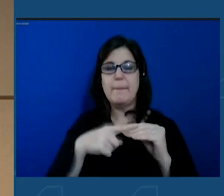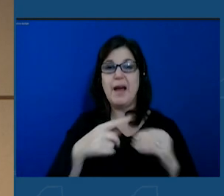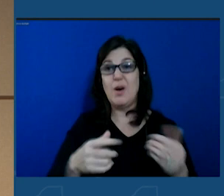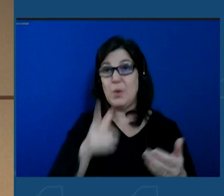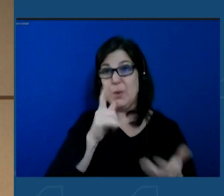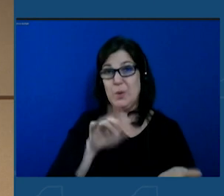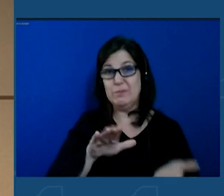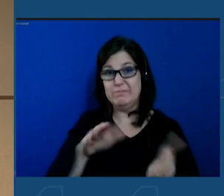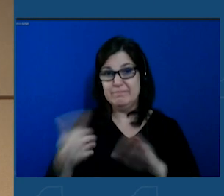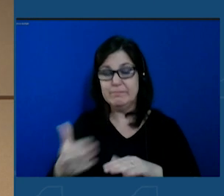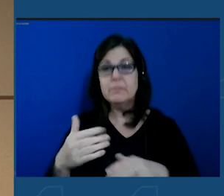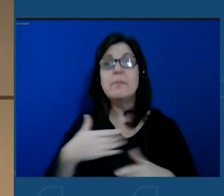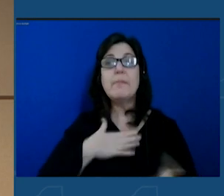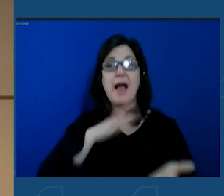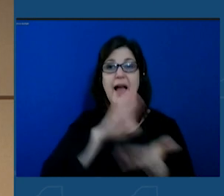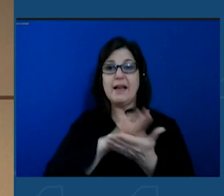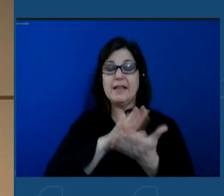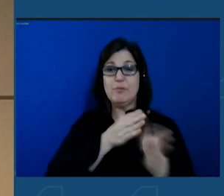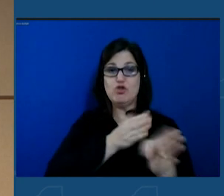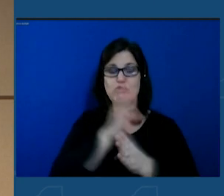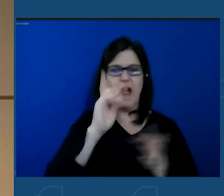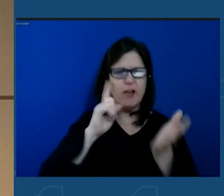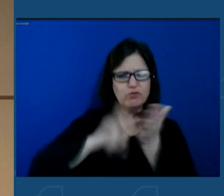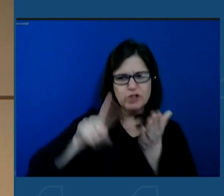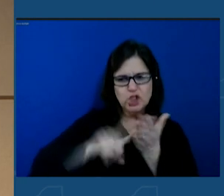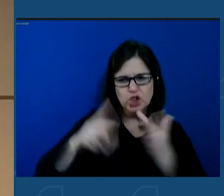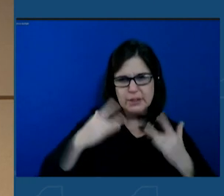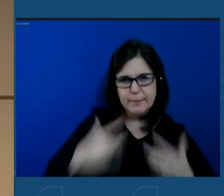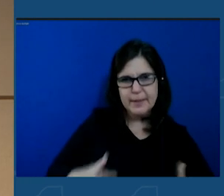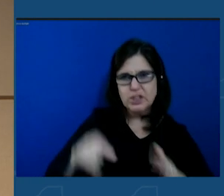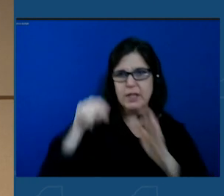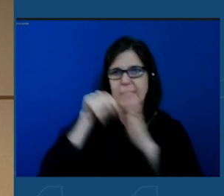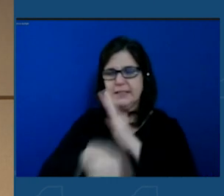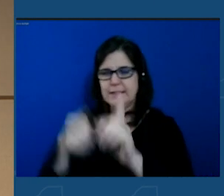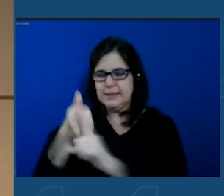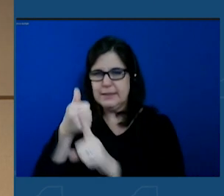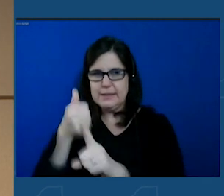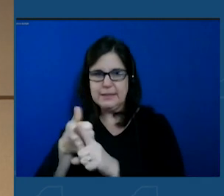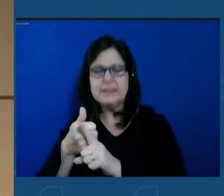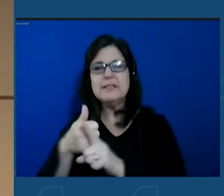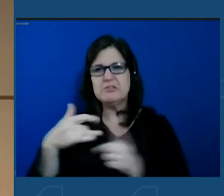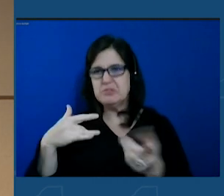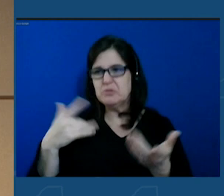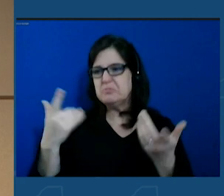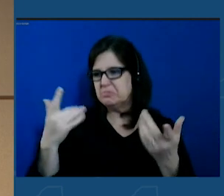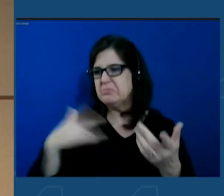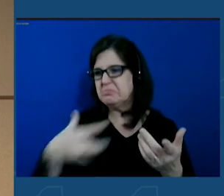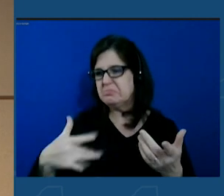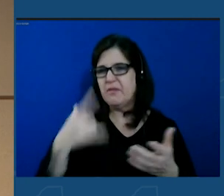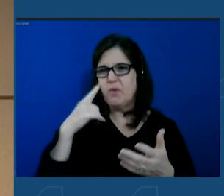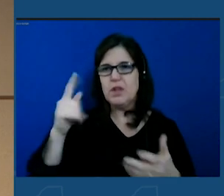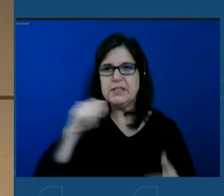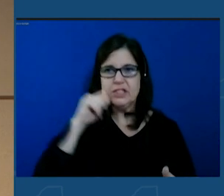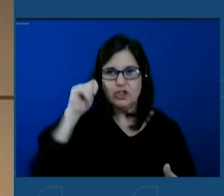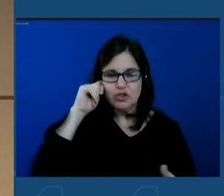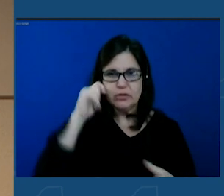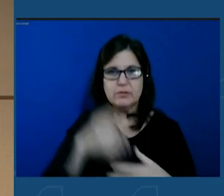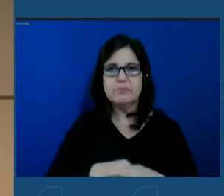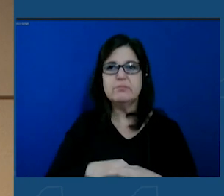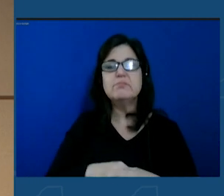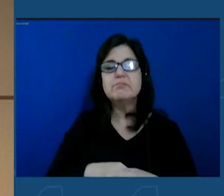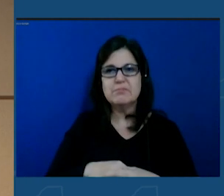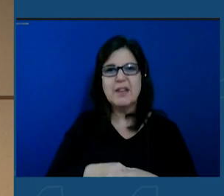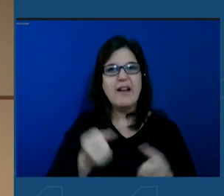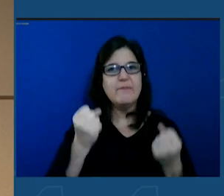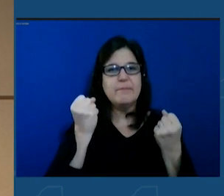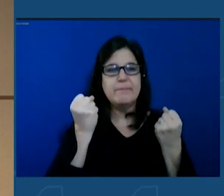academic career researching depression and suicide trends in teenagers. Along the way, I've met too many